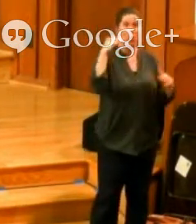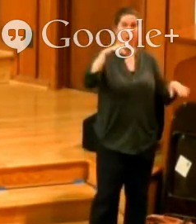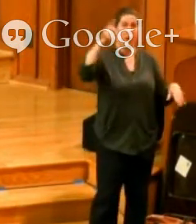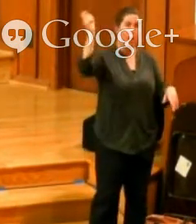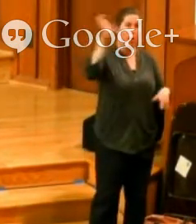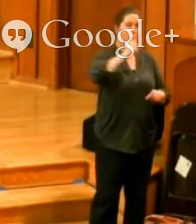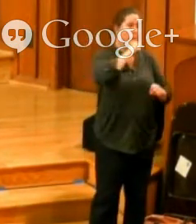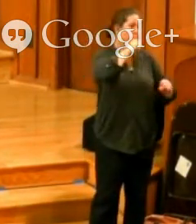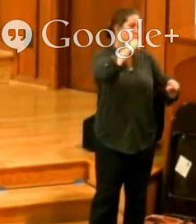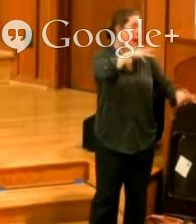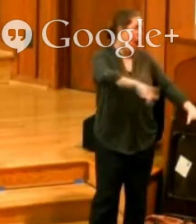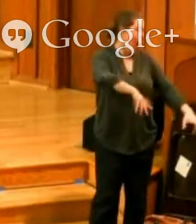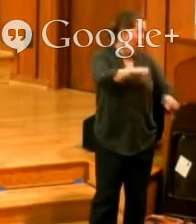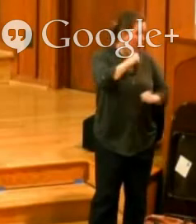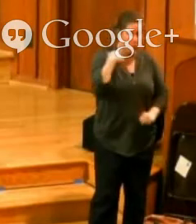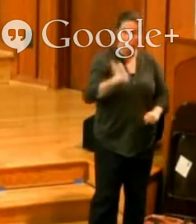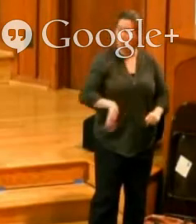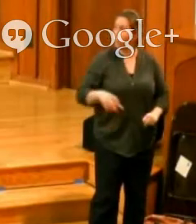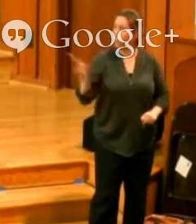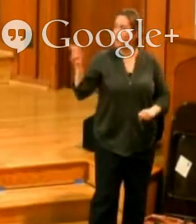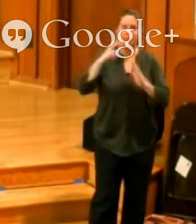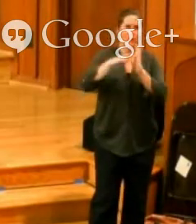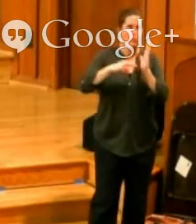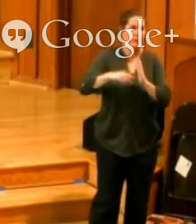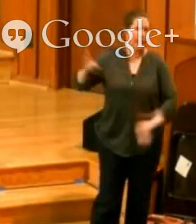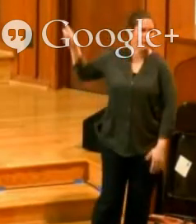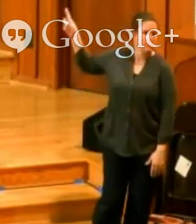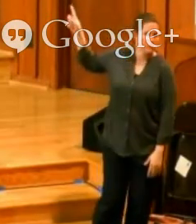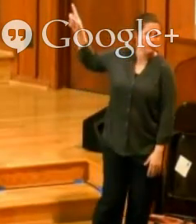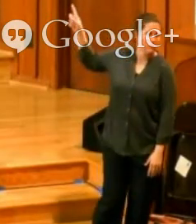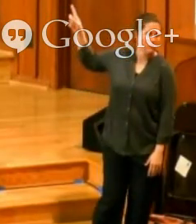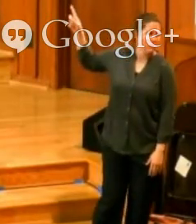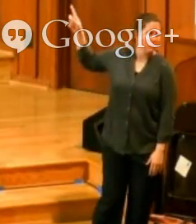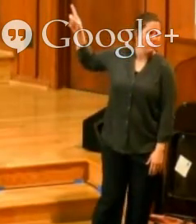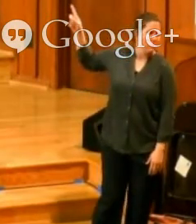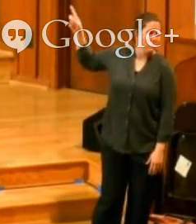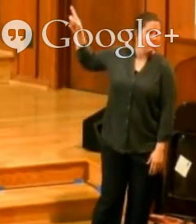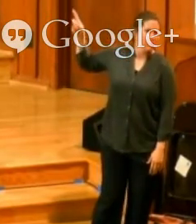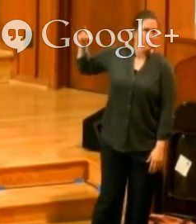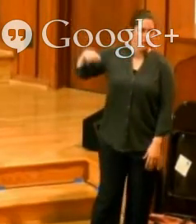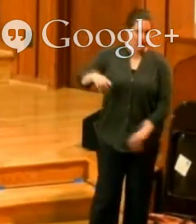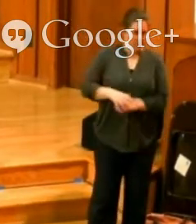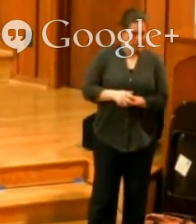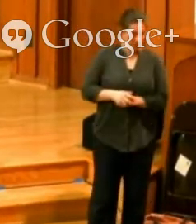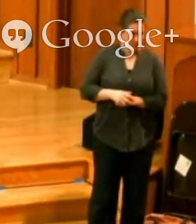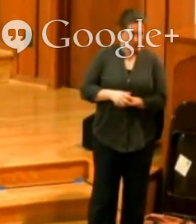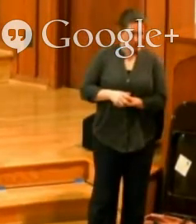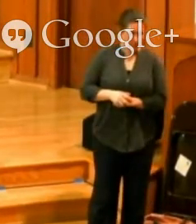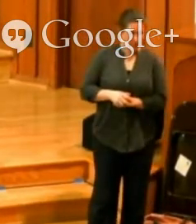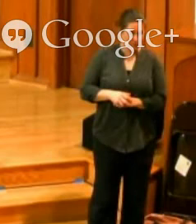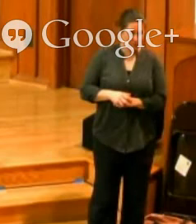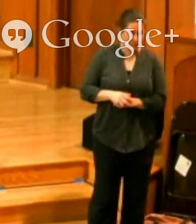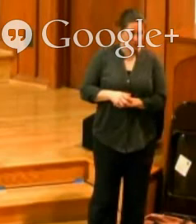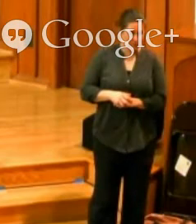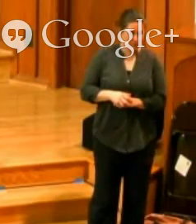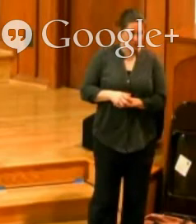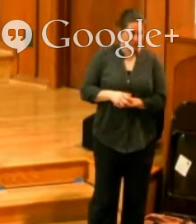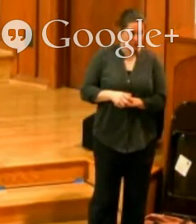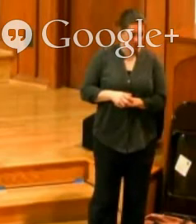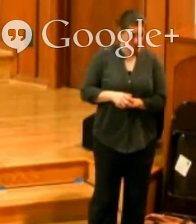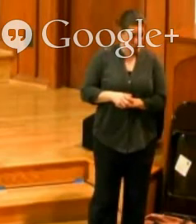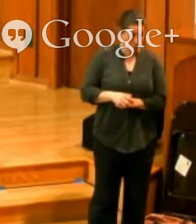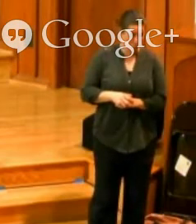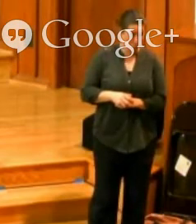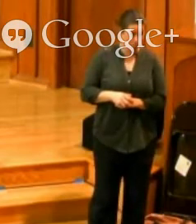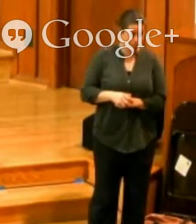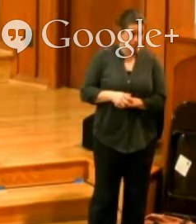the everlasting gospel to preach to those who dwell on the earth, saying with a loud voice, 'Fear God and glory to him, for the hour of his judgment has come, and worship him.'"